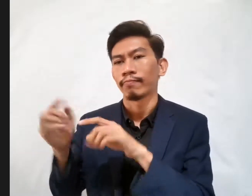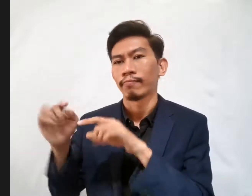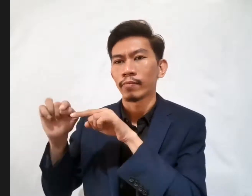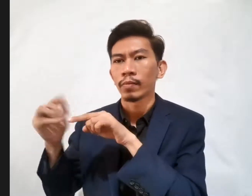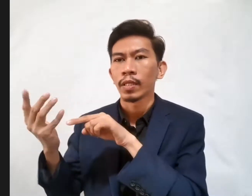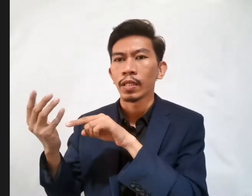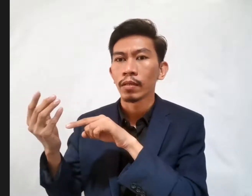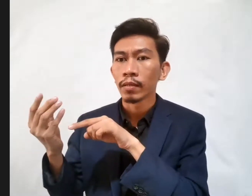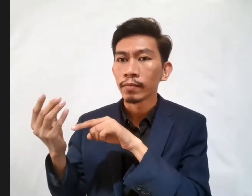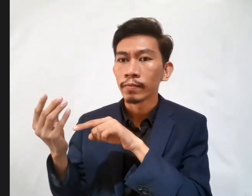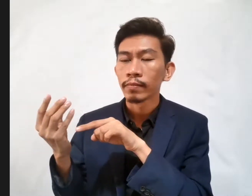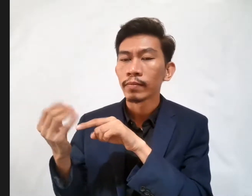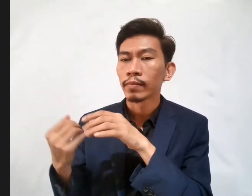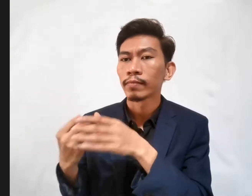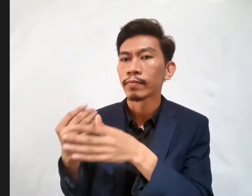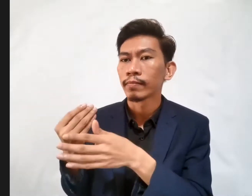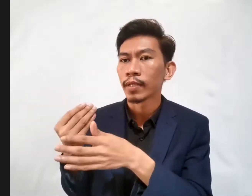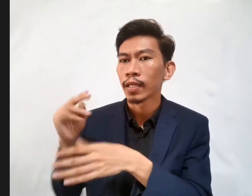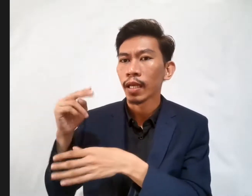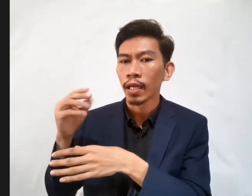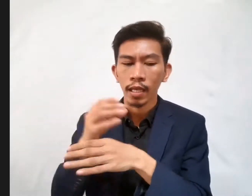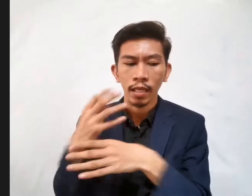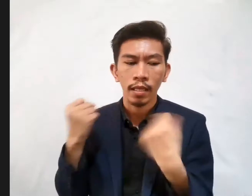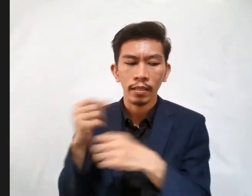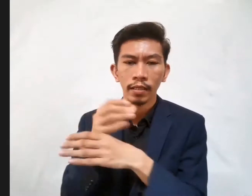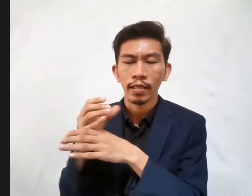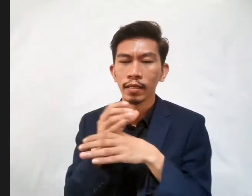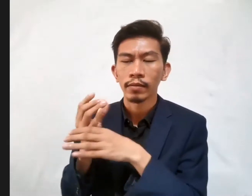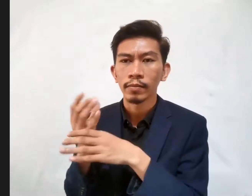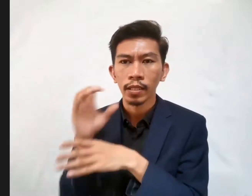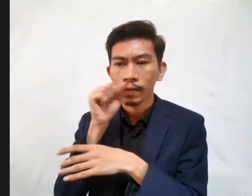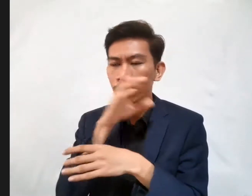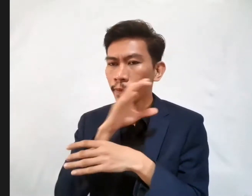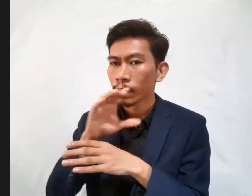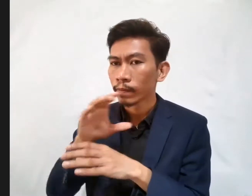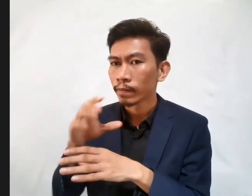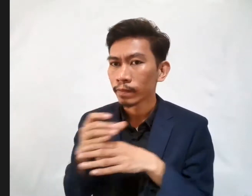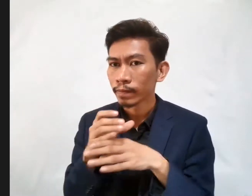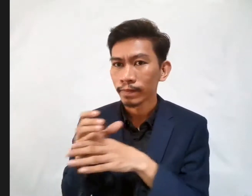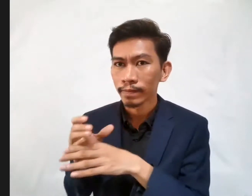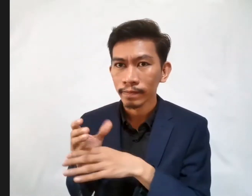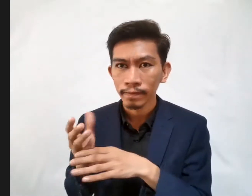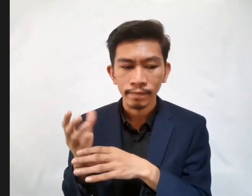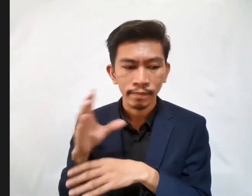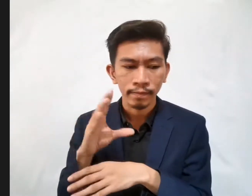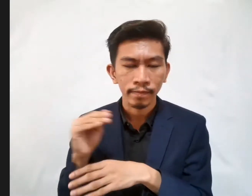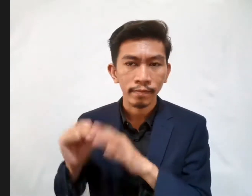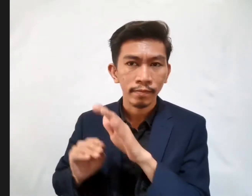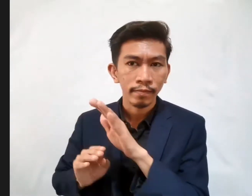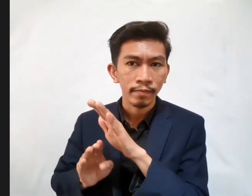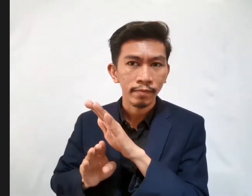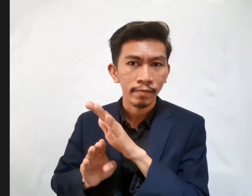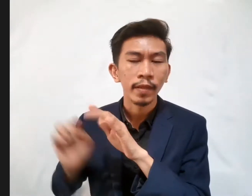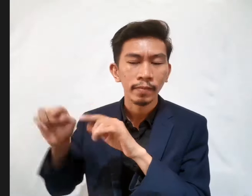an Aging Philippines, Senior Research Fellow Michael Abrigo of Philippine Institute for Development Studies